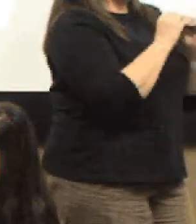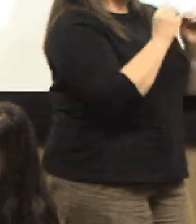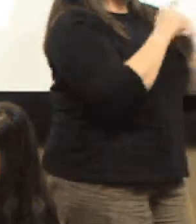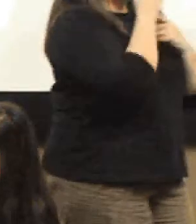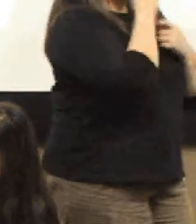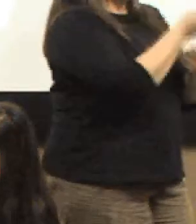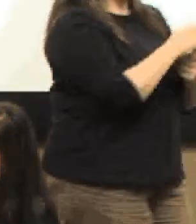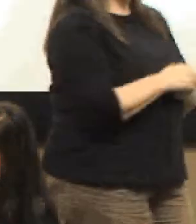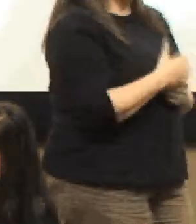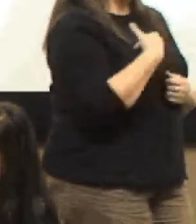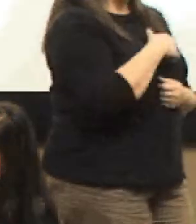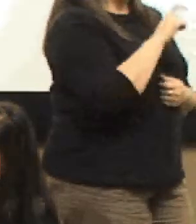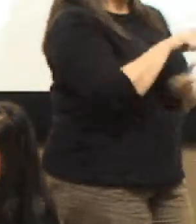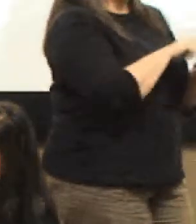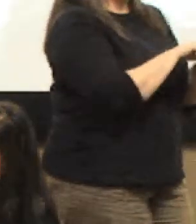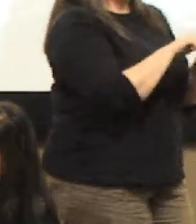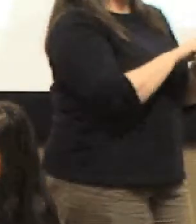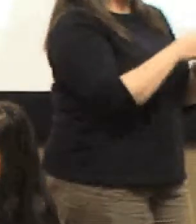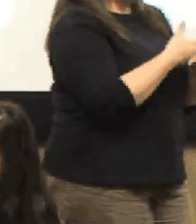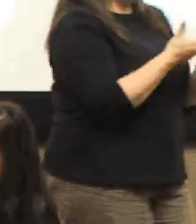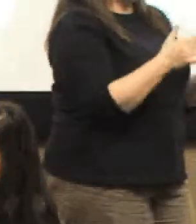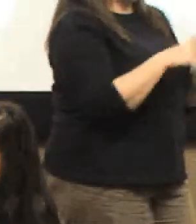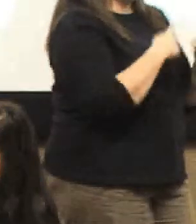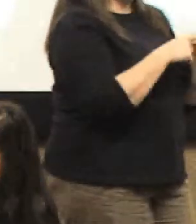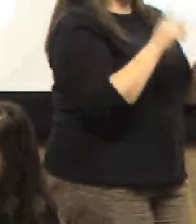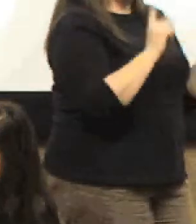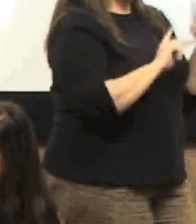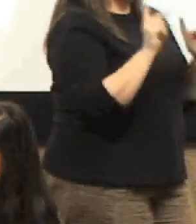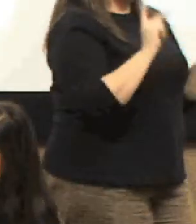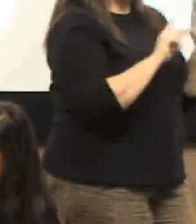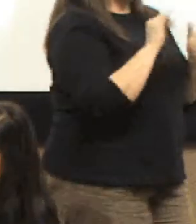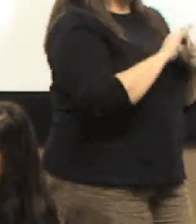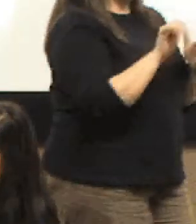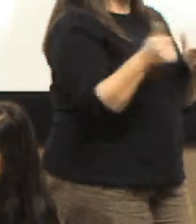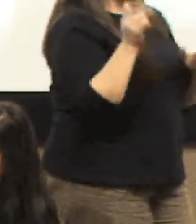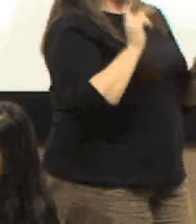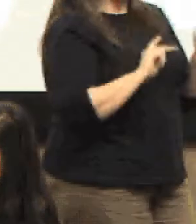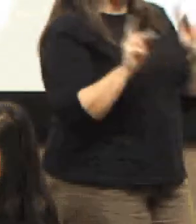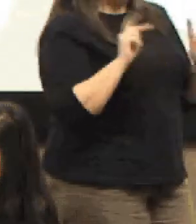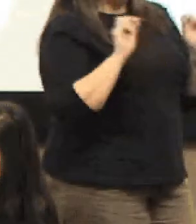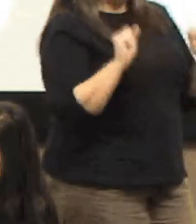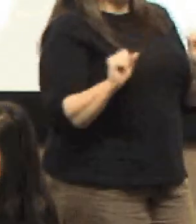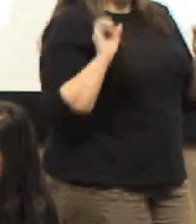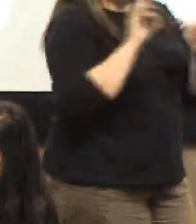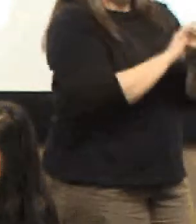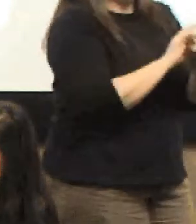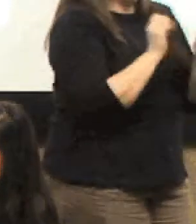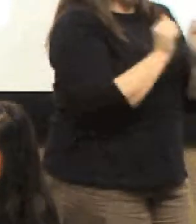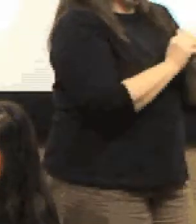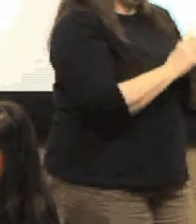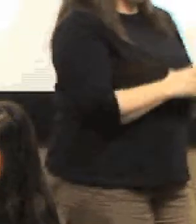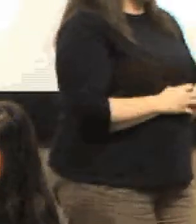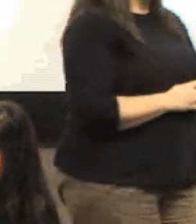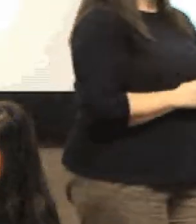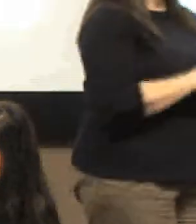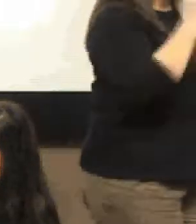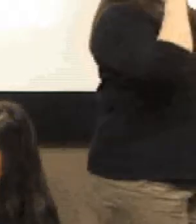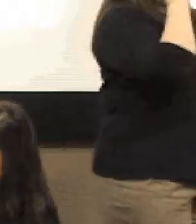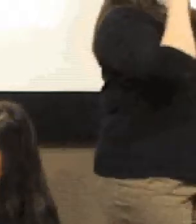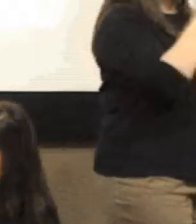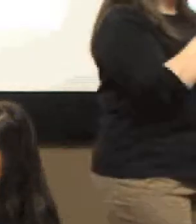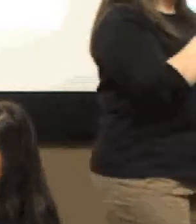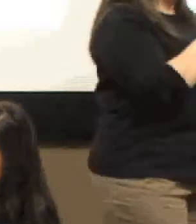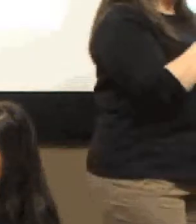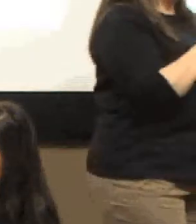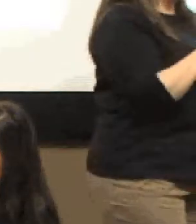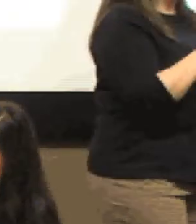interesting. We need to write things about people that other people can connect to. The classic